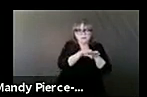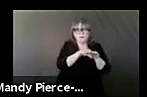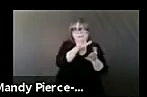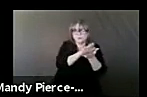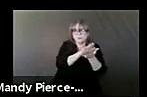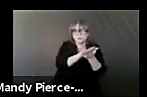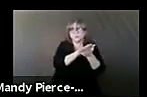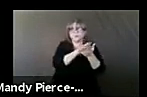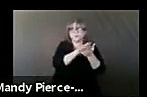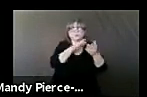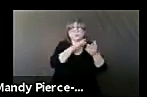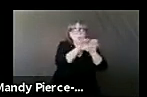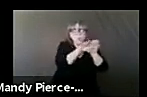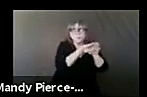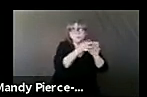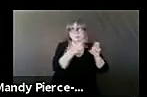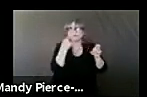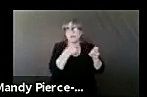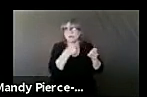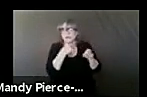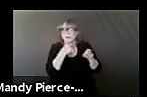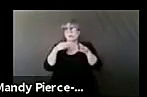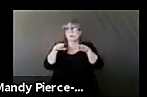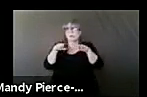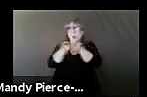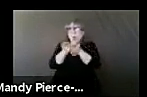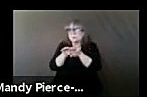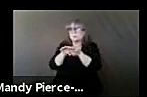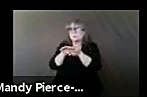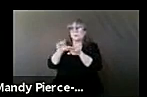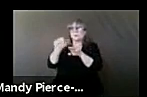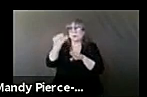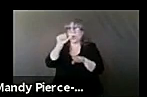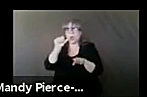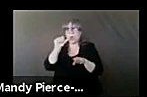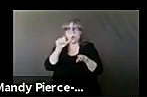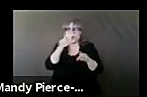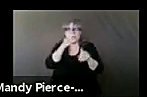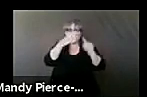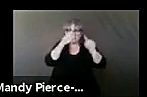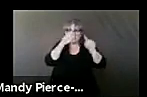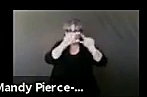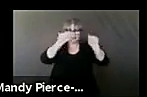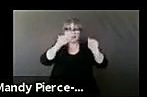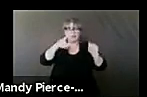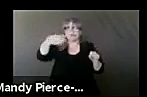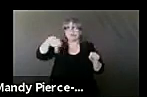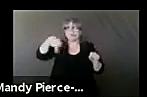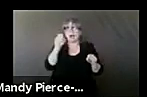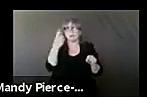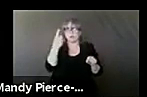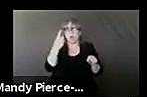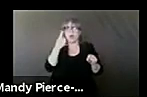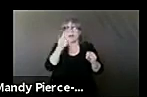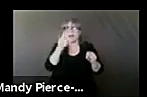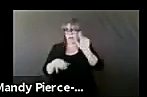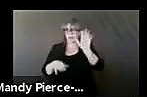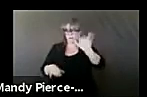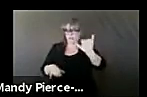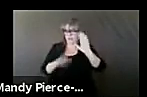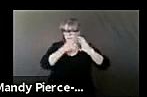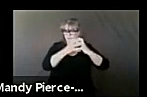mass gatherings were put in place in blue. We refer to that as phase 1 of social distancing. It started in mid-March,